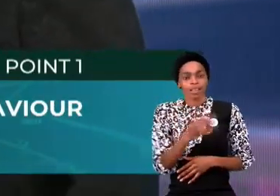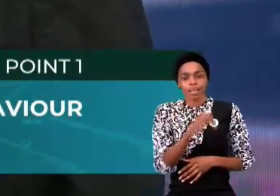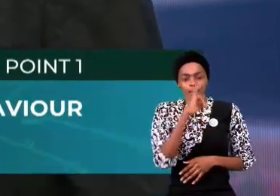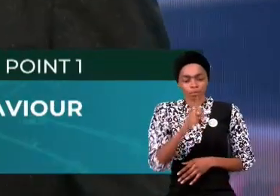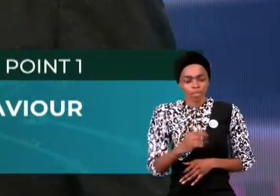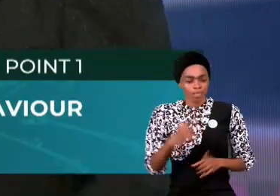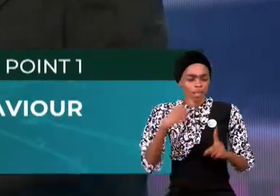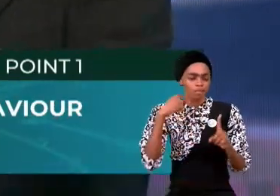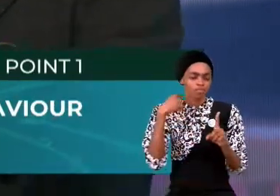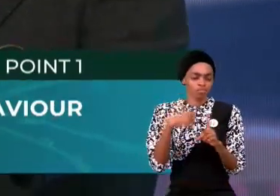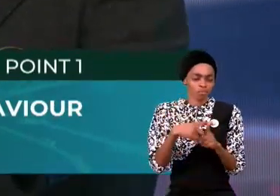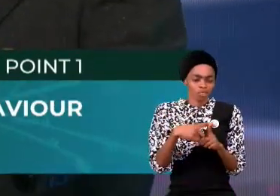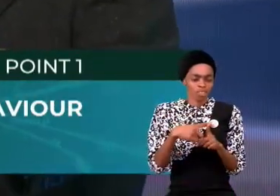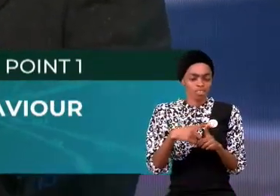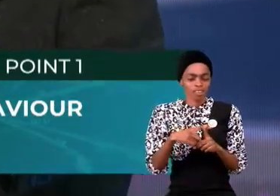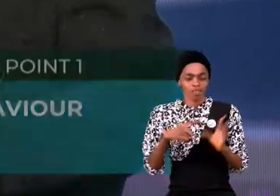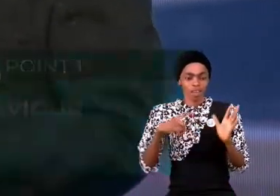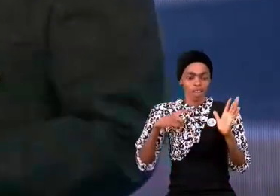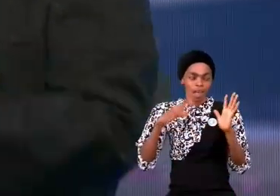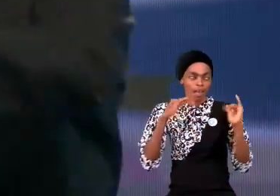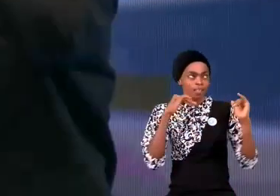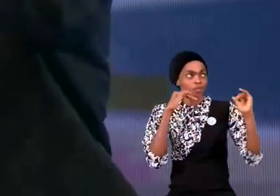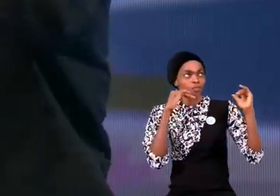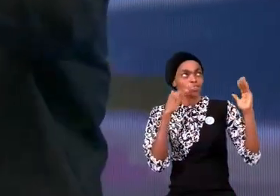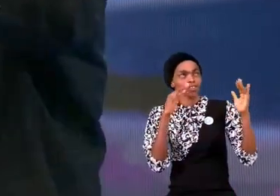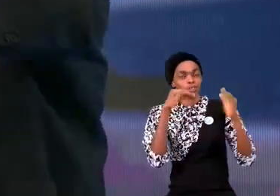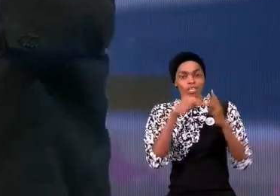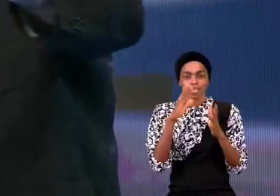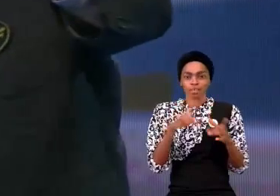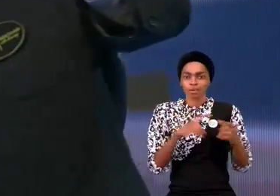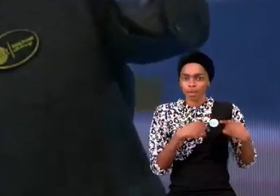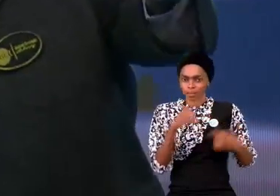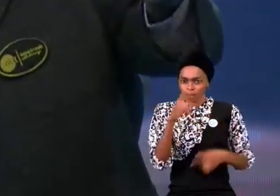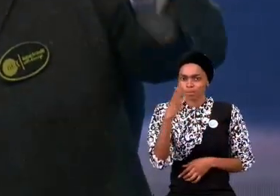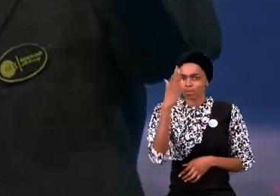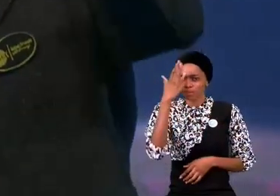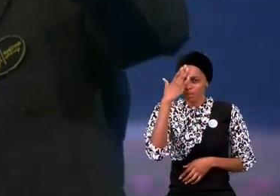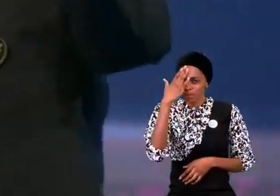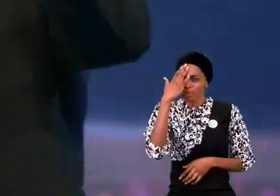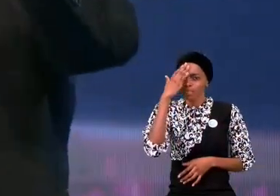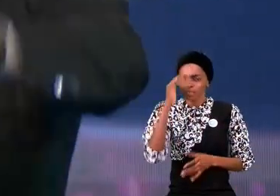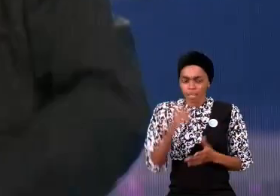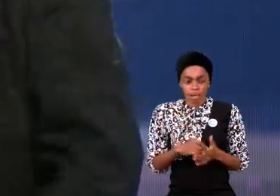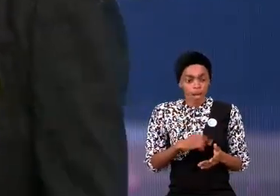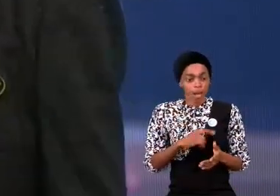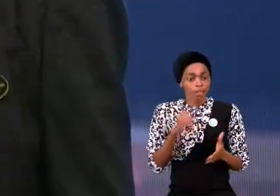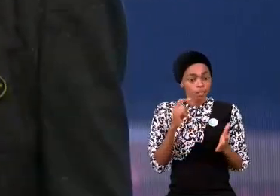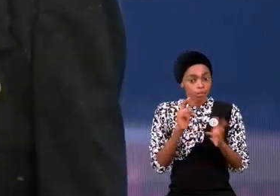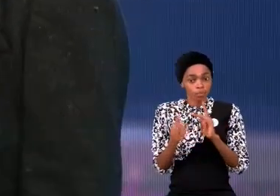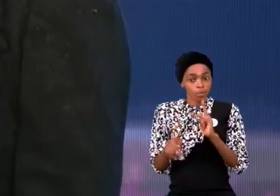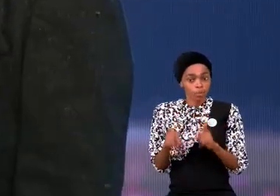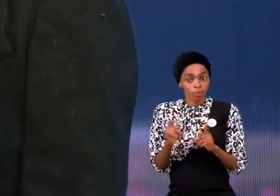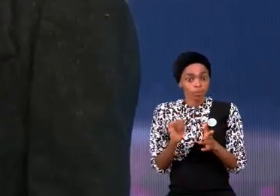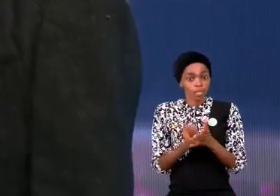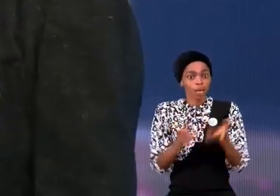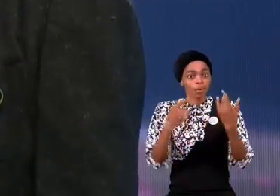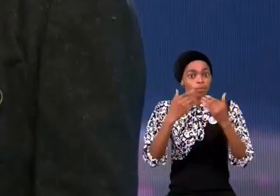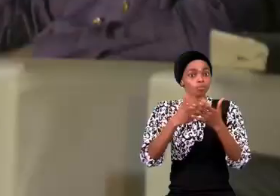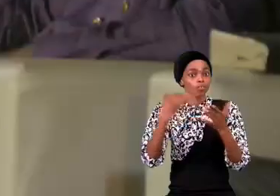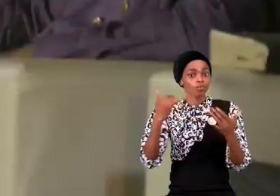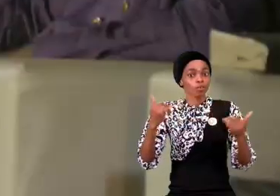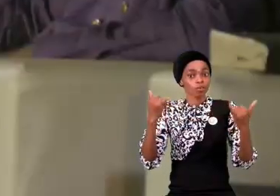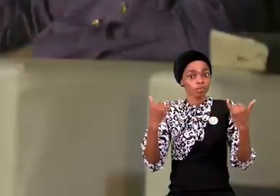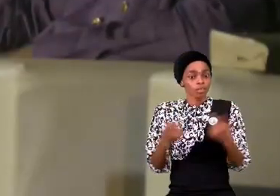came before today, look at what he did for them. Now you have faith and you know the Lord is going to do it